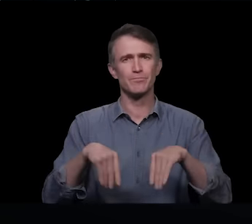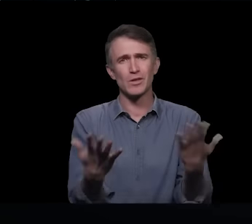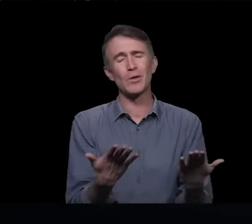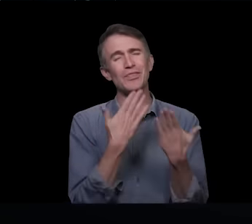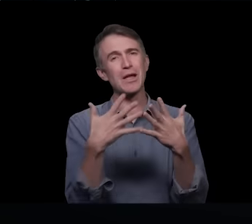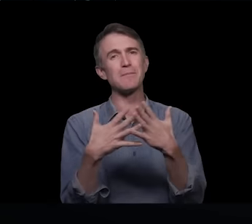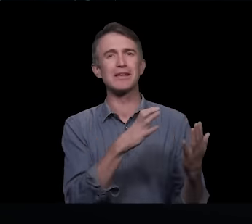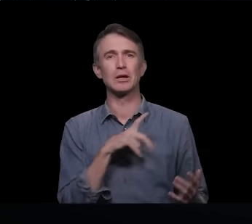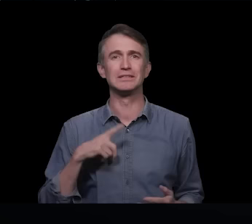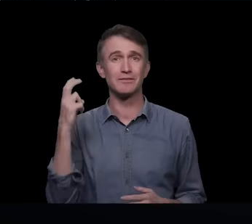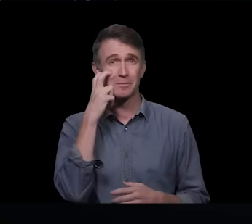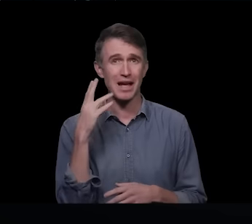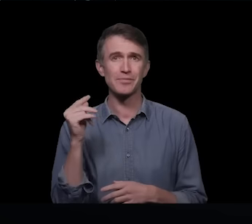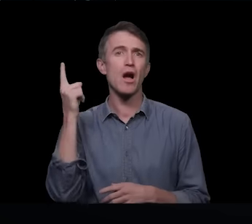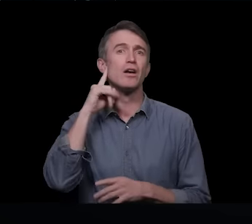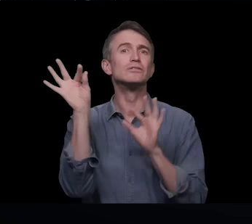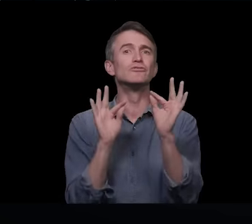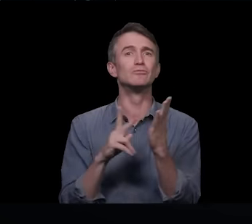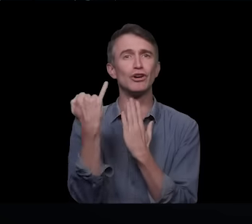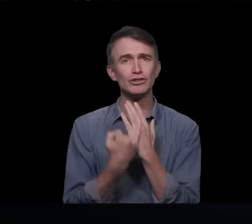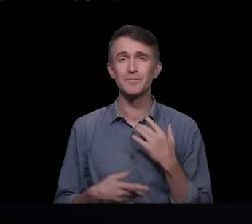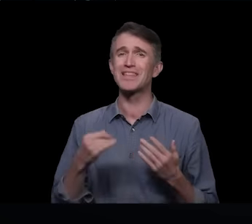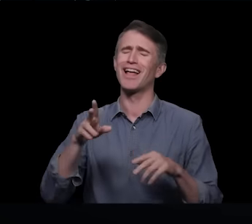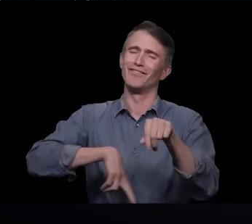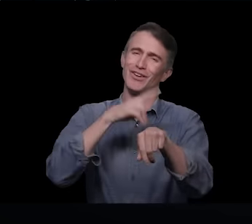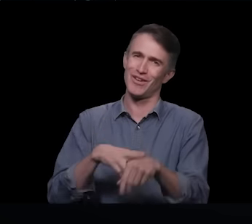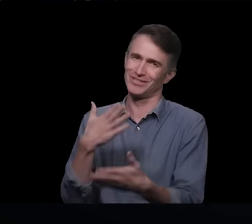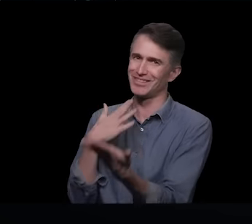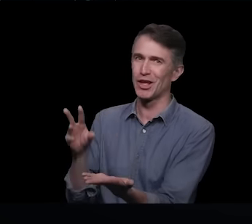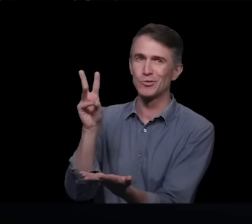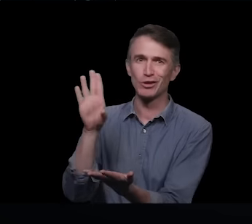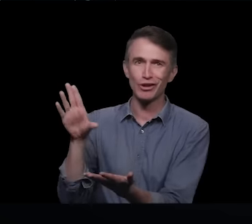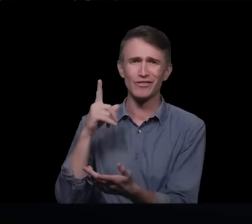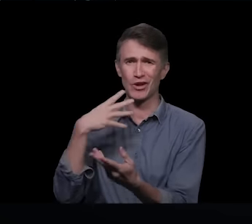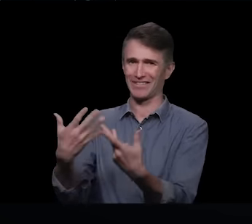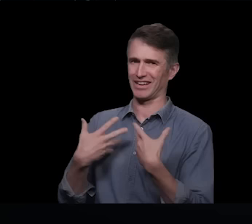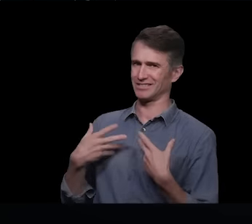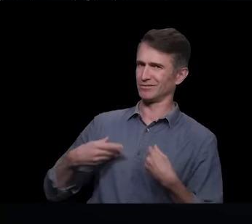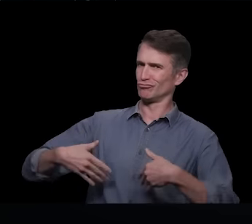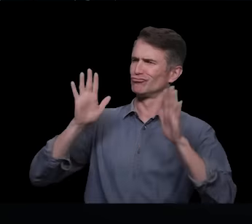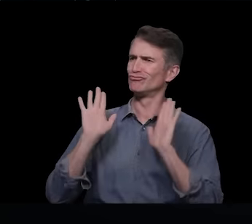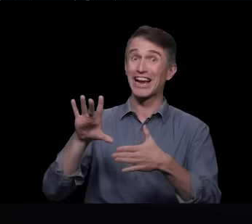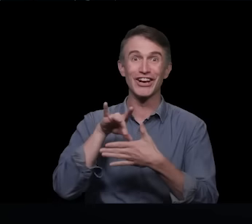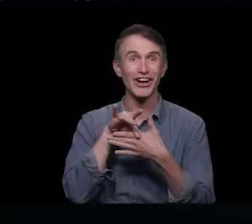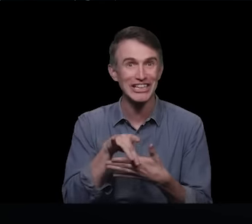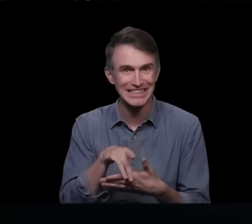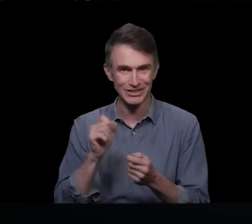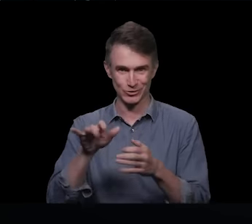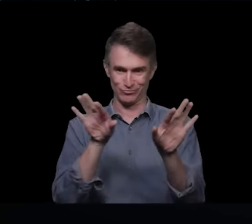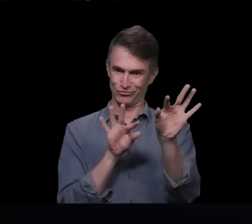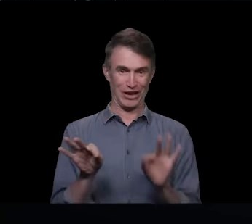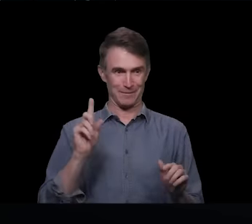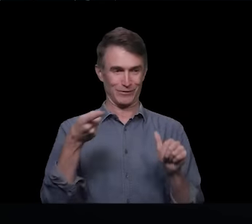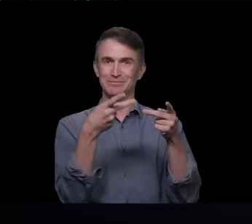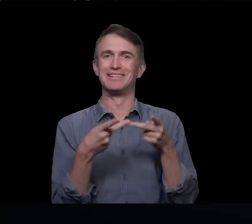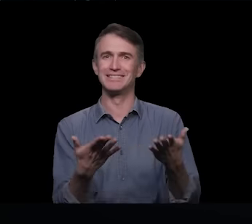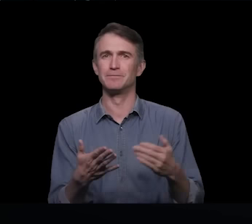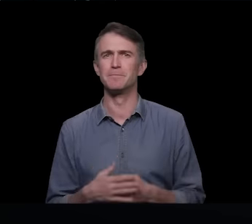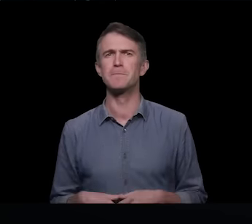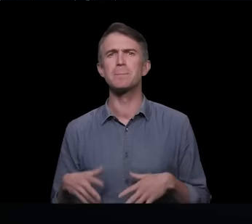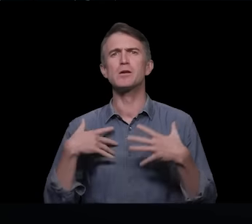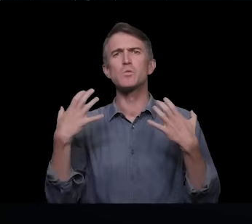of the Blind and the Audio Description Project, and of course, Warner Brothers, for giving us such great content to describe in the first place.